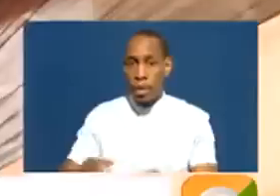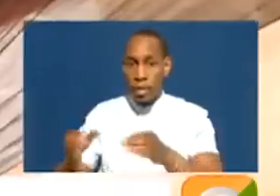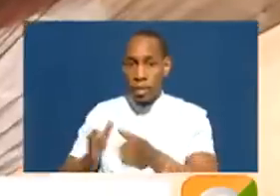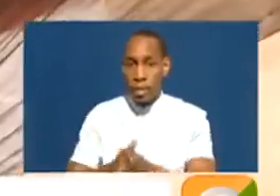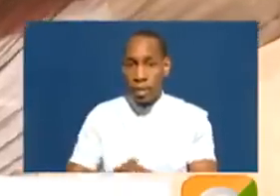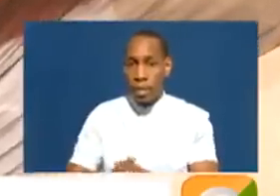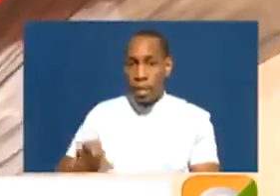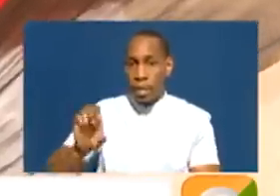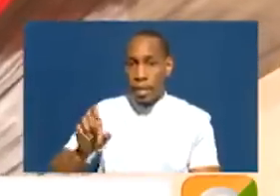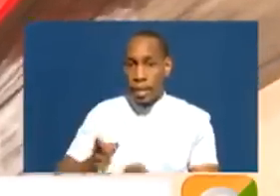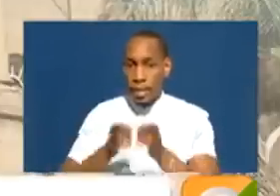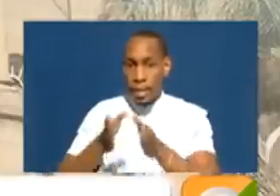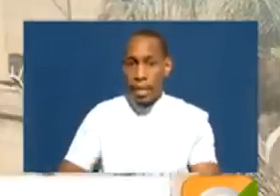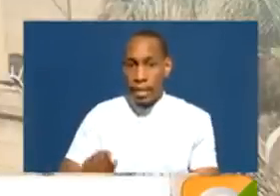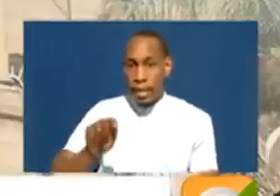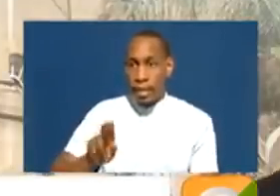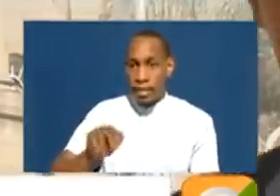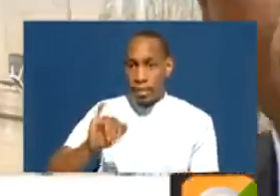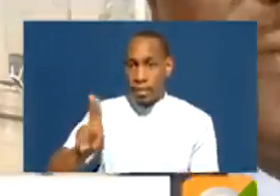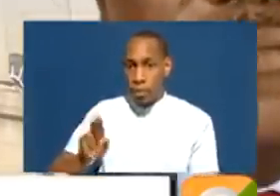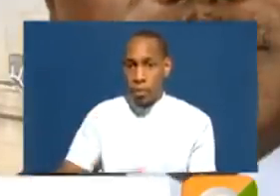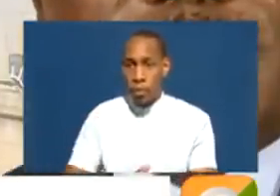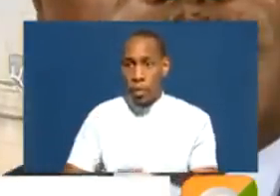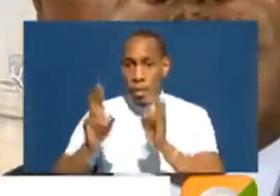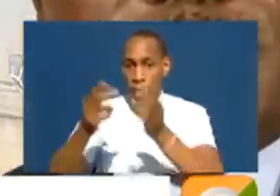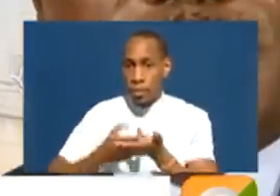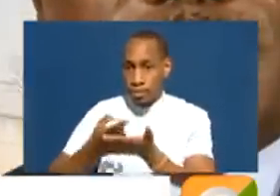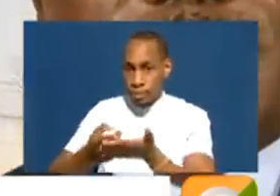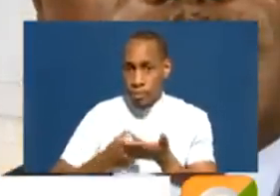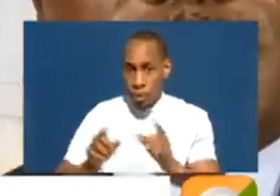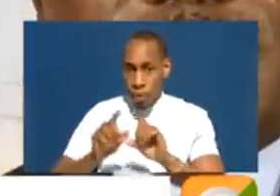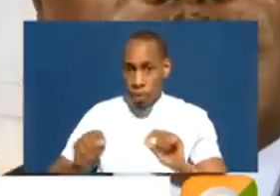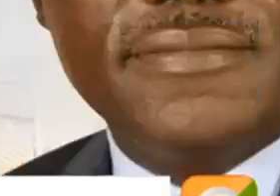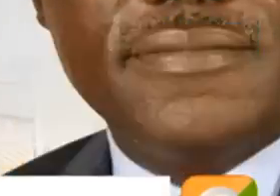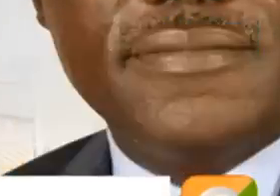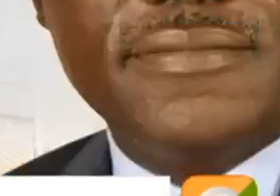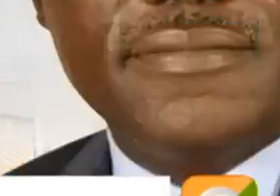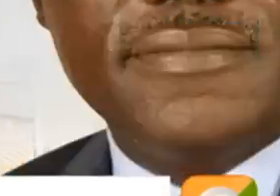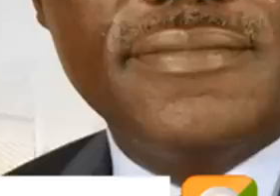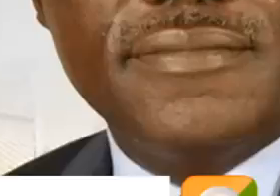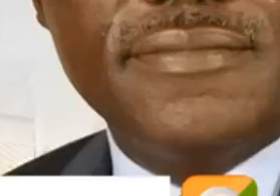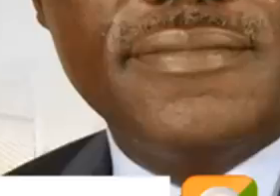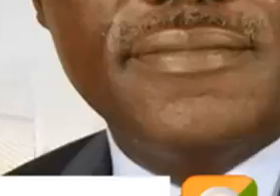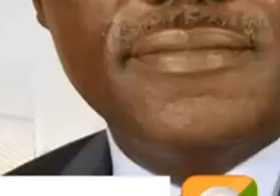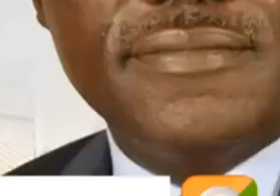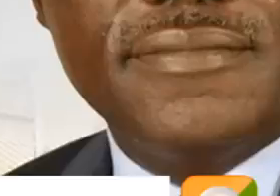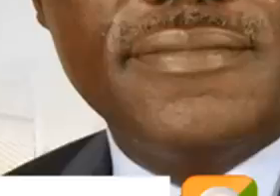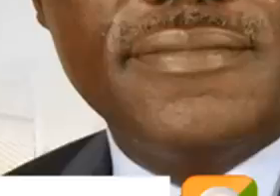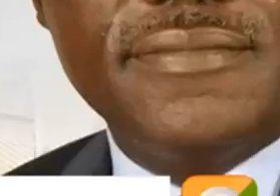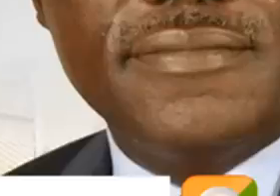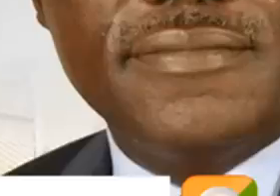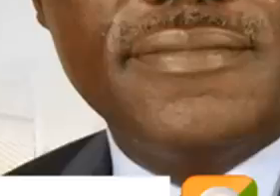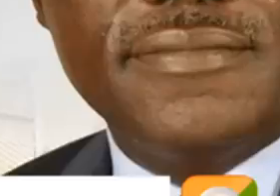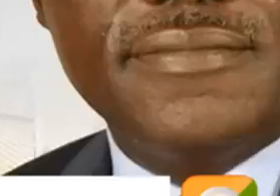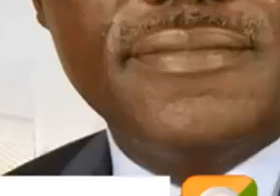Party Executive Director Raphael Tuju was the subject of a series of allegations, as detailed in an affidavit filed at the